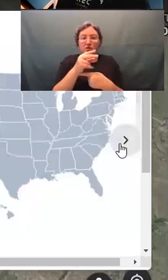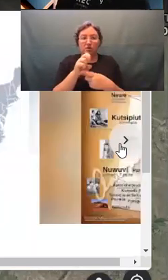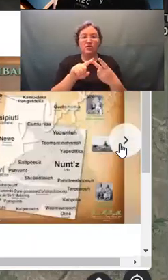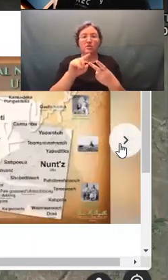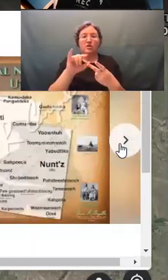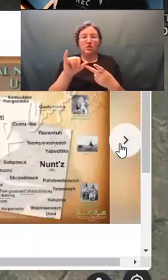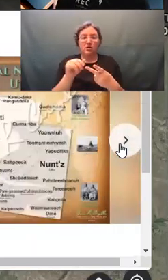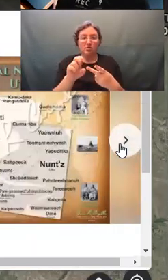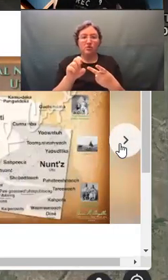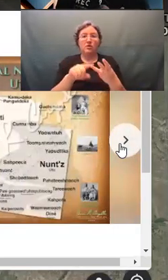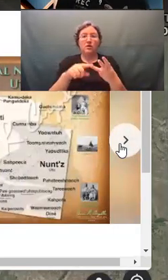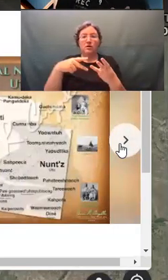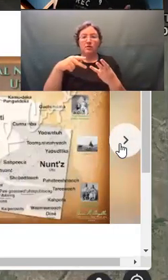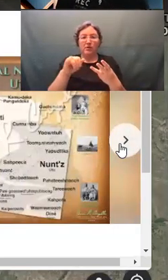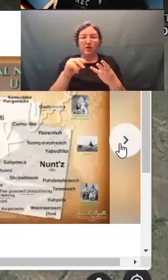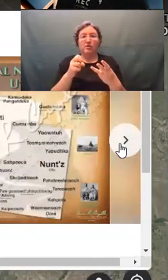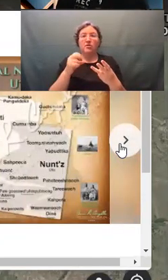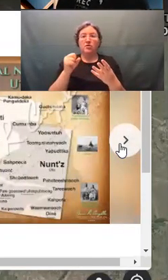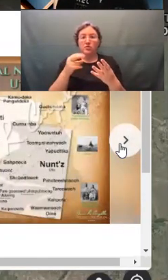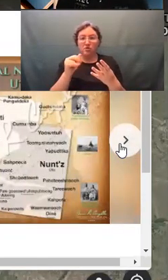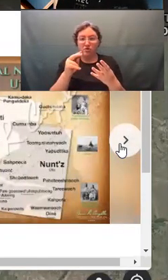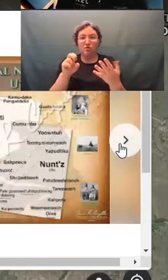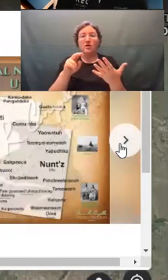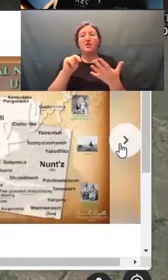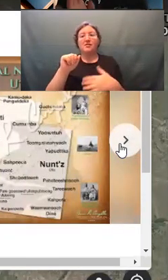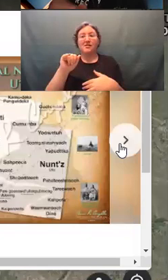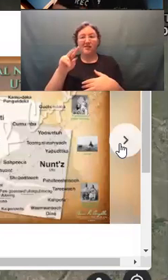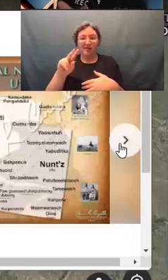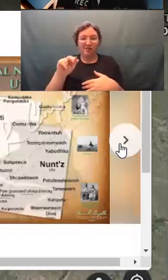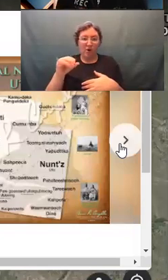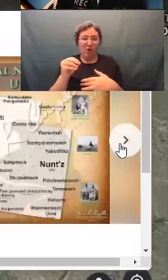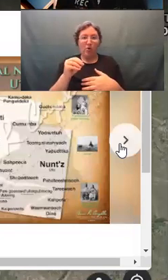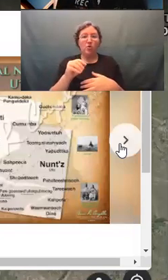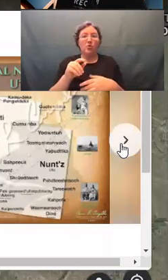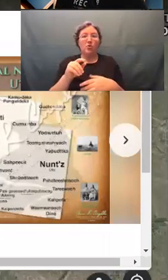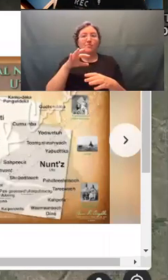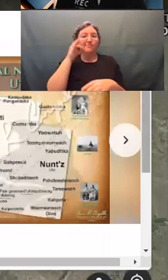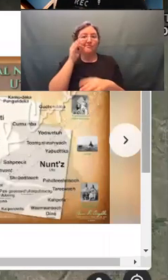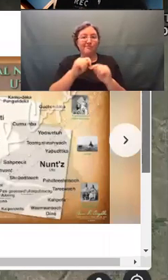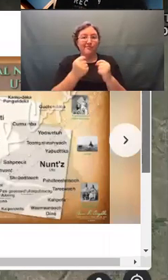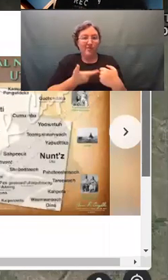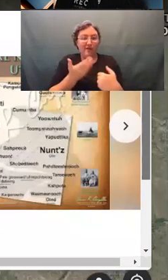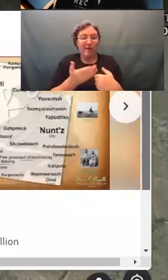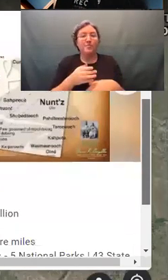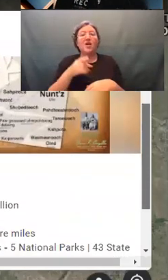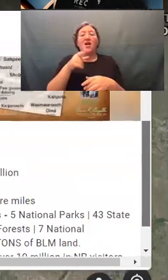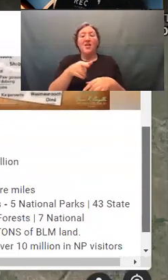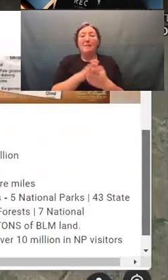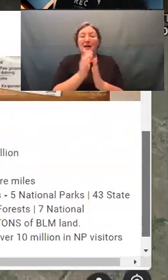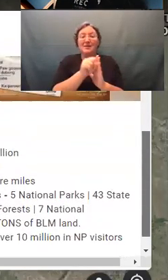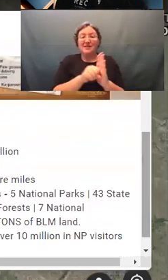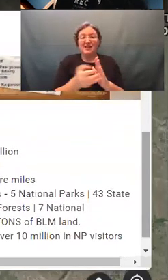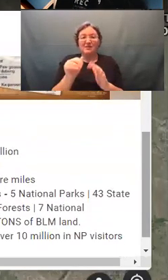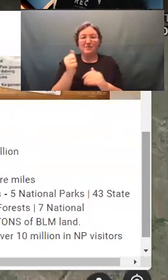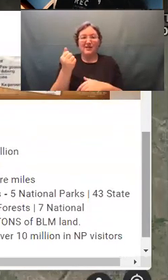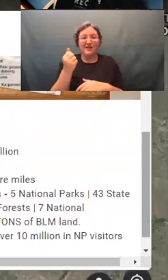and Paiute, Shoshone, and Navajo tribes. And Utah became a state back in 1895, I want